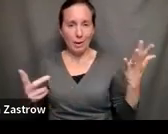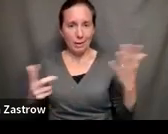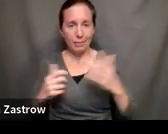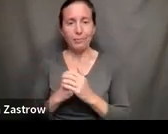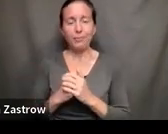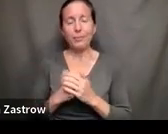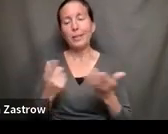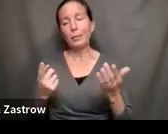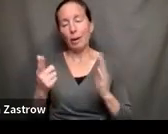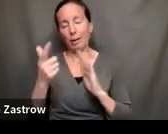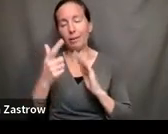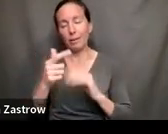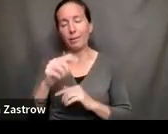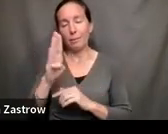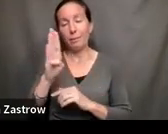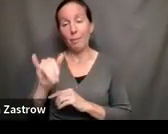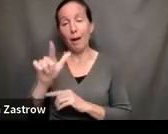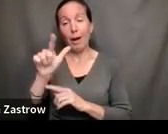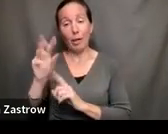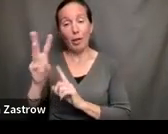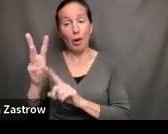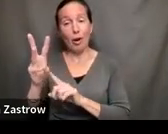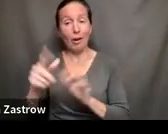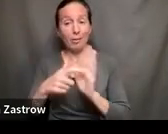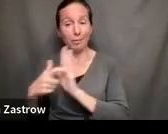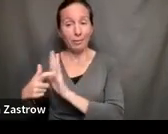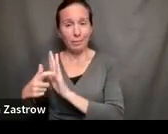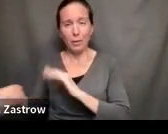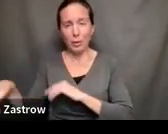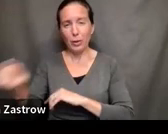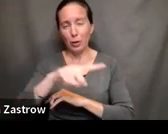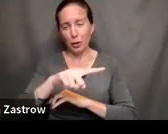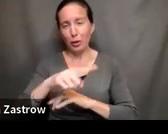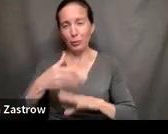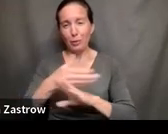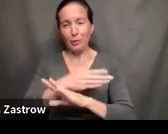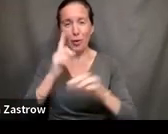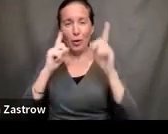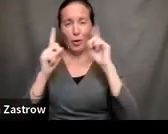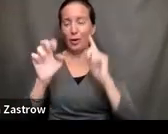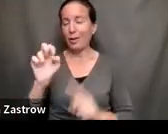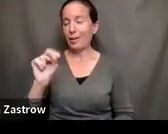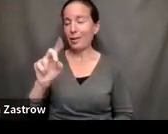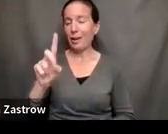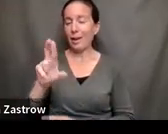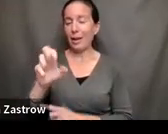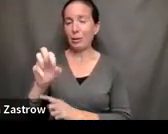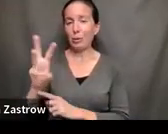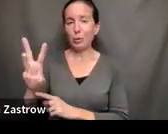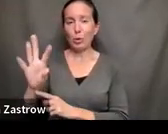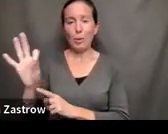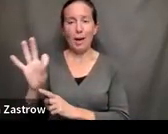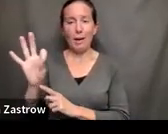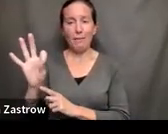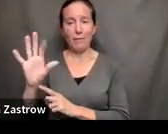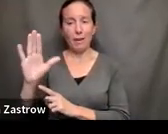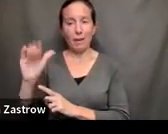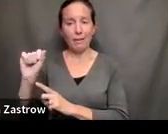Legal reasons, basically. So I'm guessing most of you know about the Andrew F. case. This was